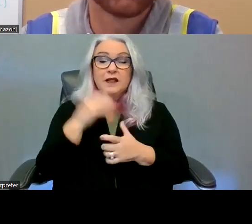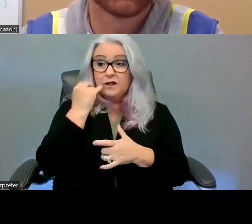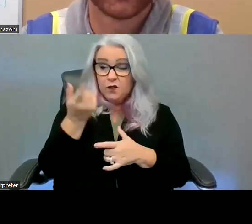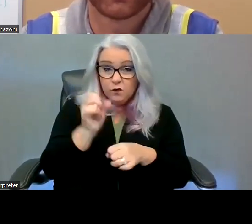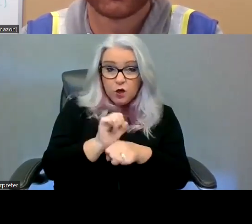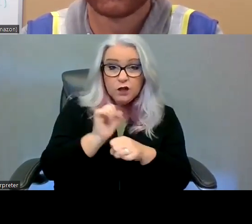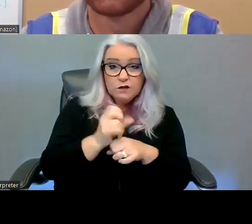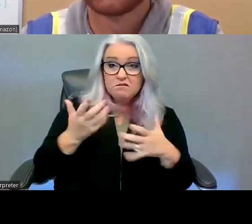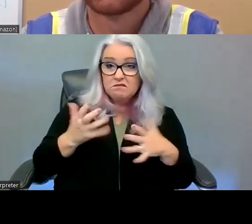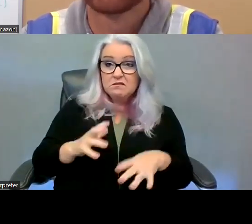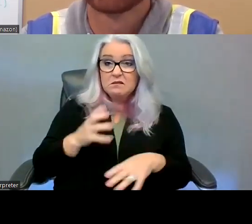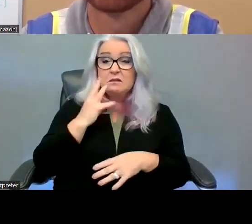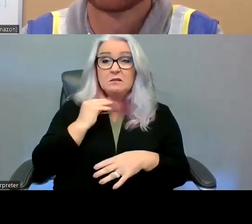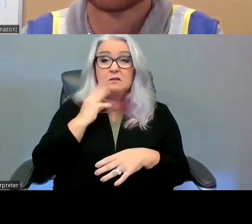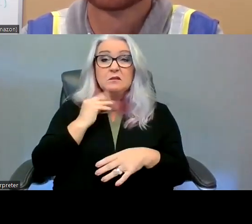Keep moving on.